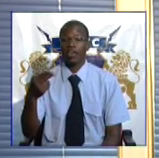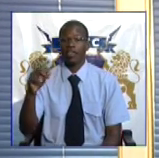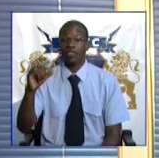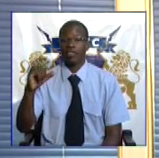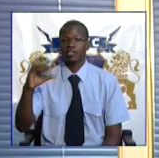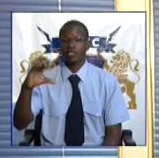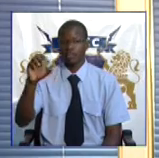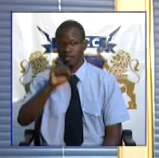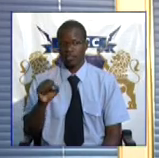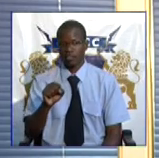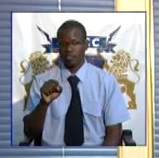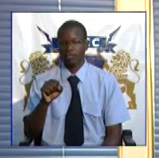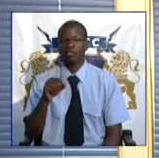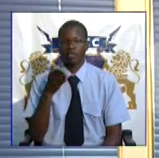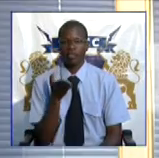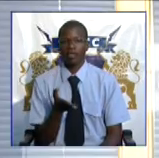and prevent corruption.